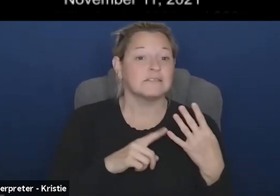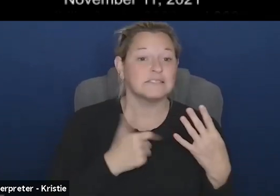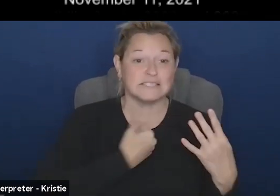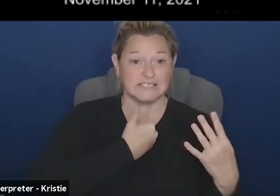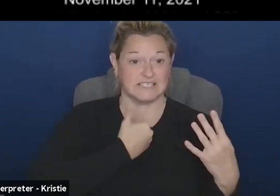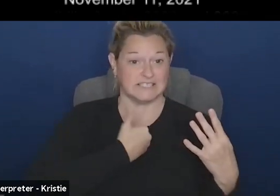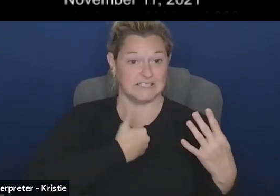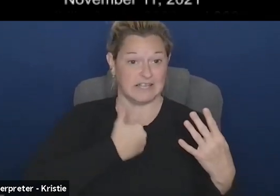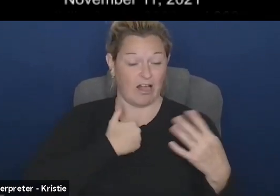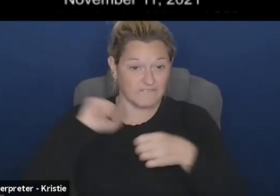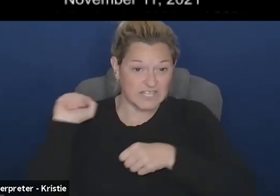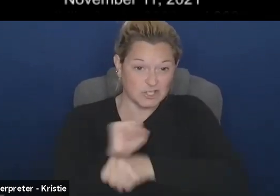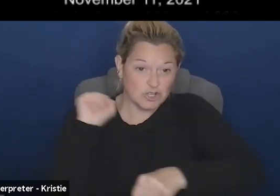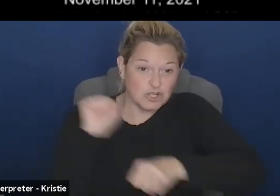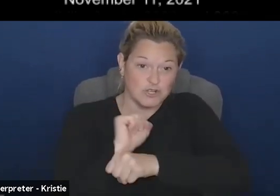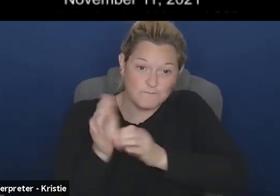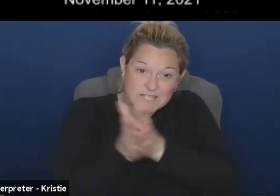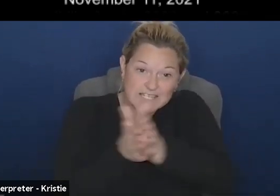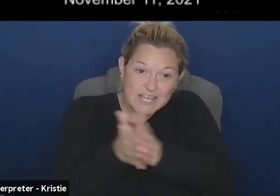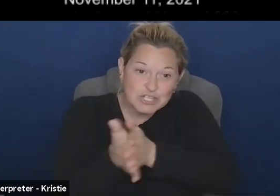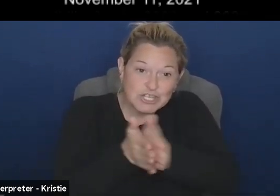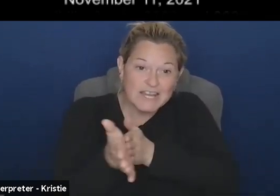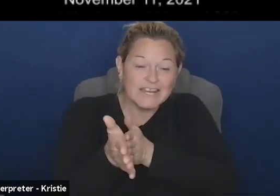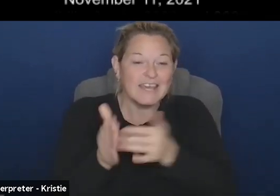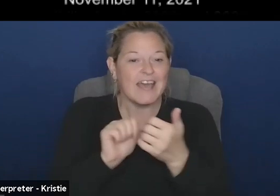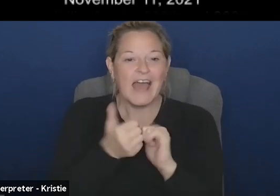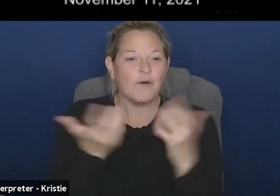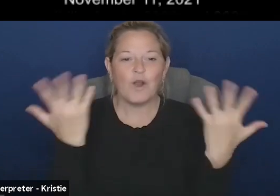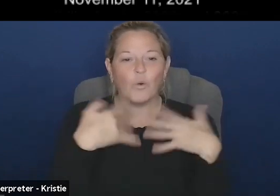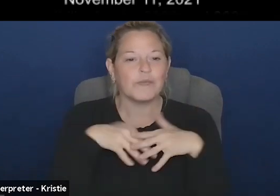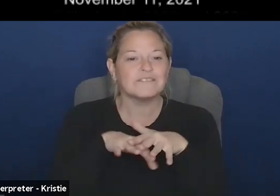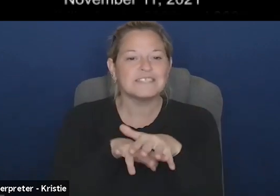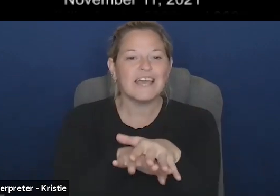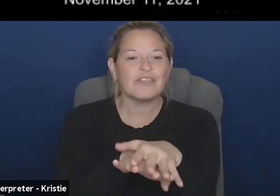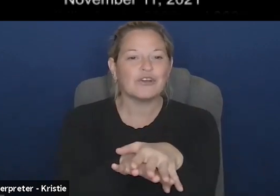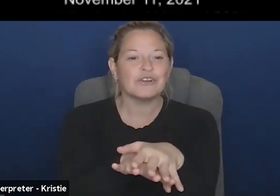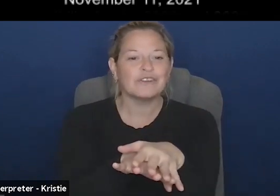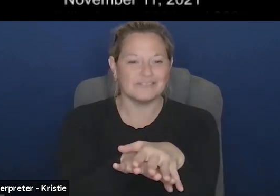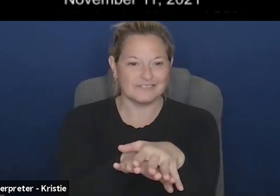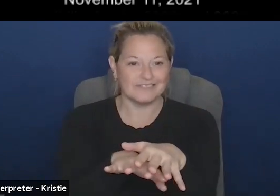together, at least in my story. And we all have different stories.